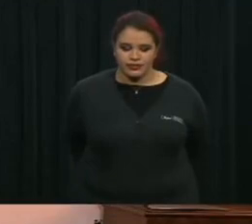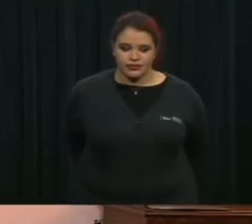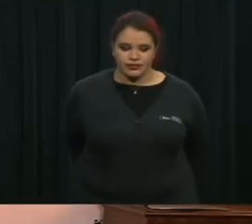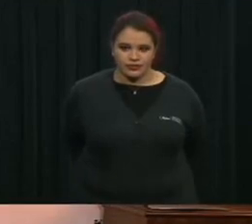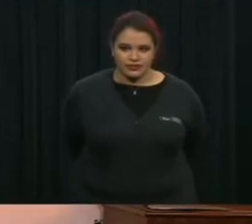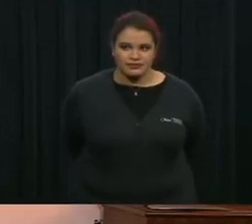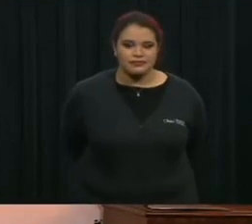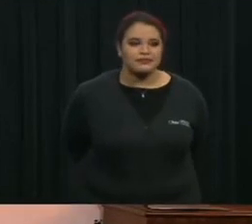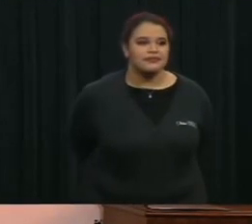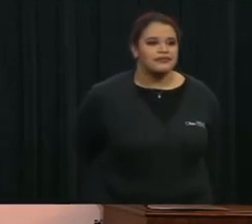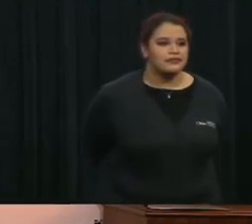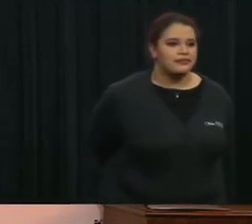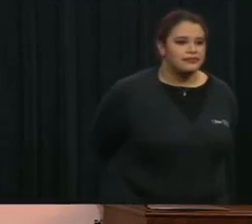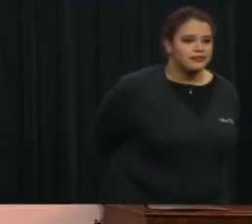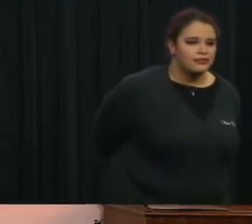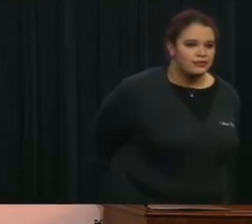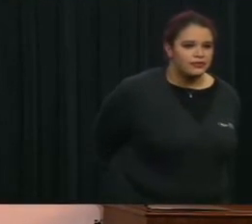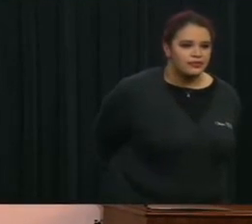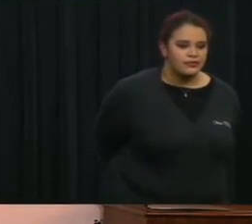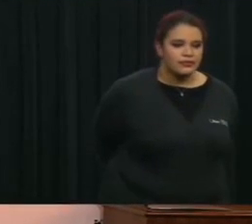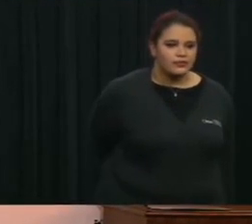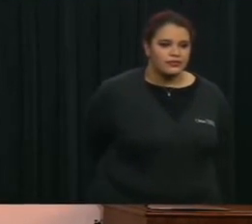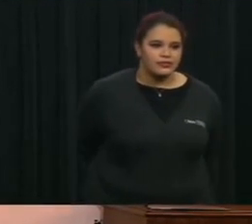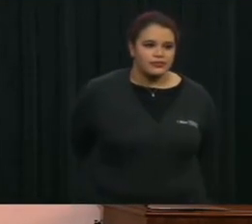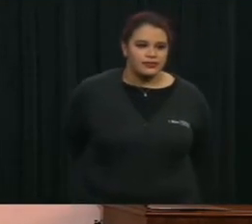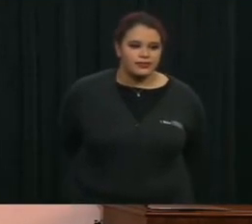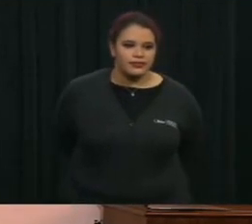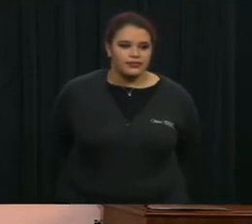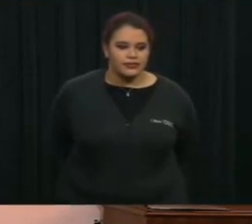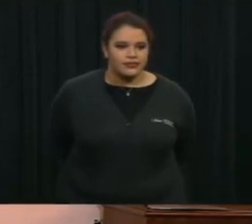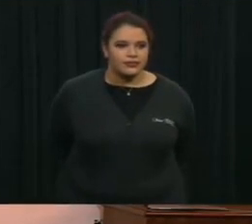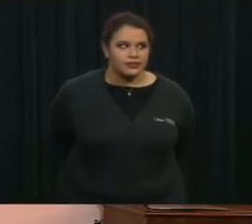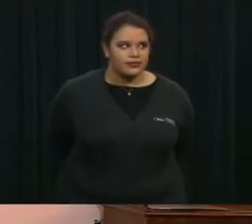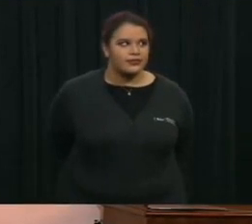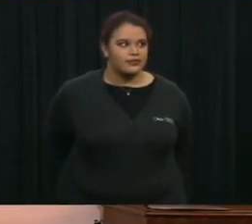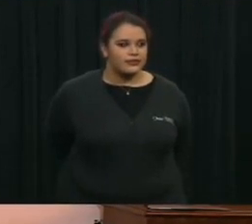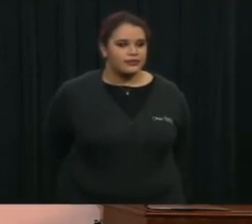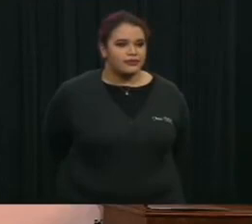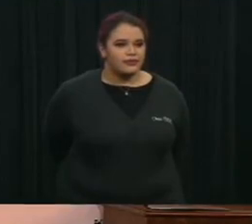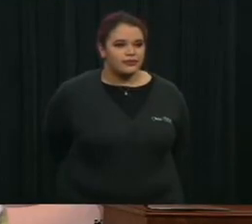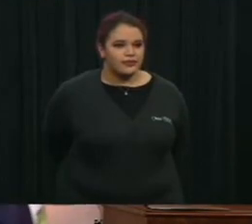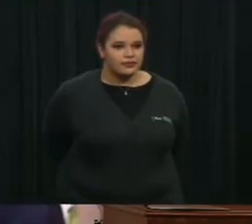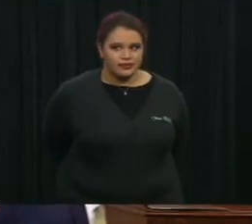Mike DeWine and Dr. Amy Acton there that we have entered a new